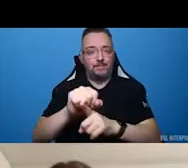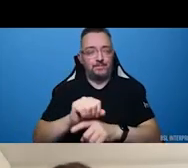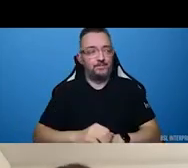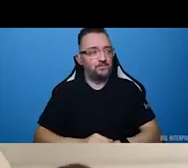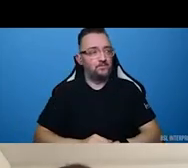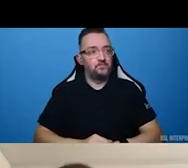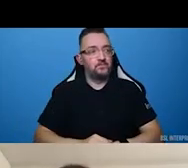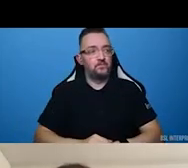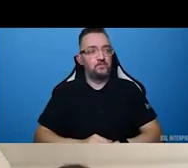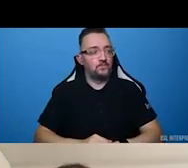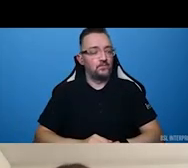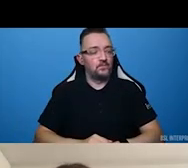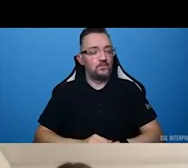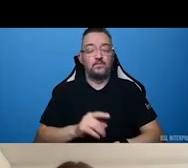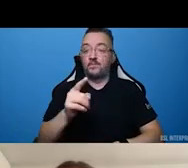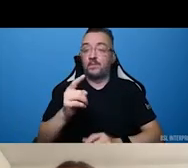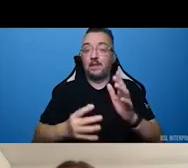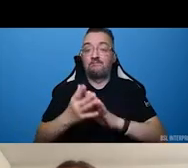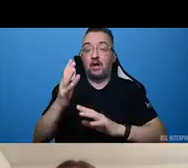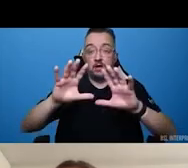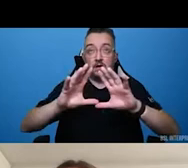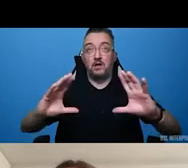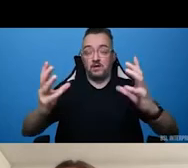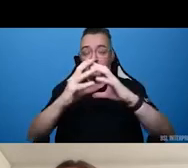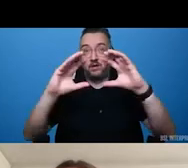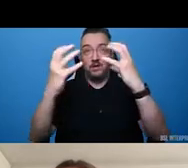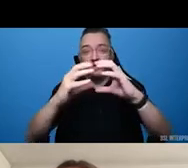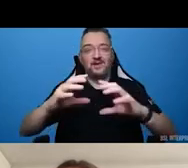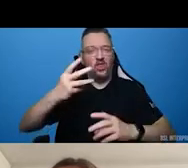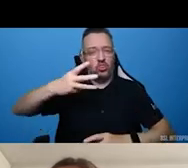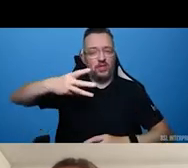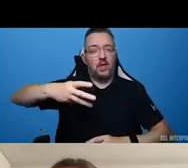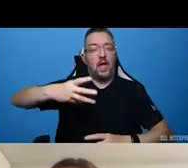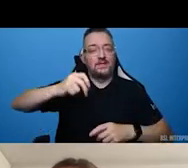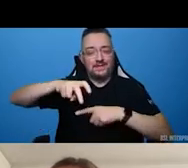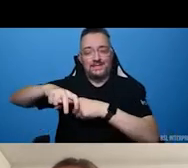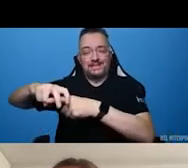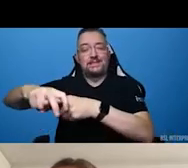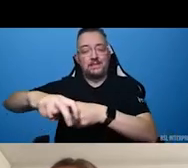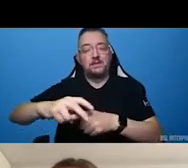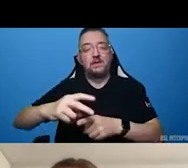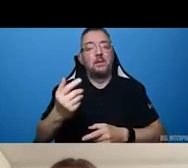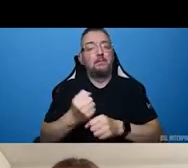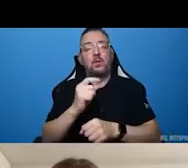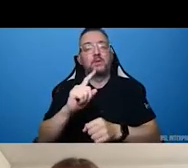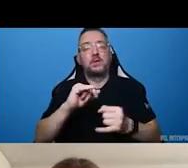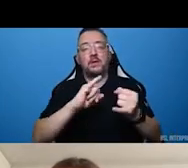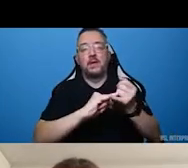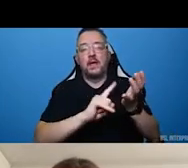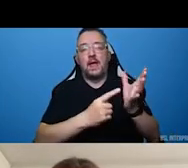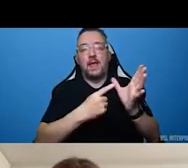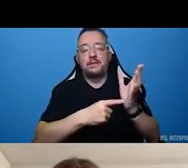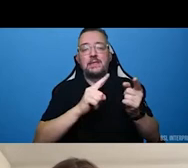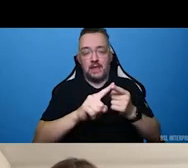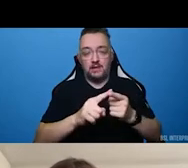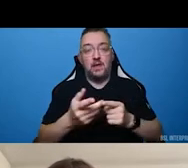seats around the bonfire in the pavilion that are made from slate from a quarry on Valencia